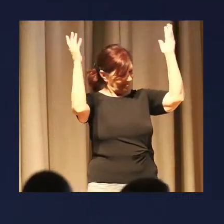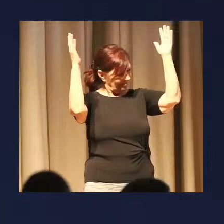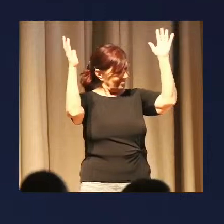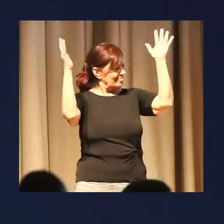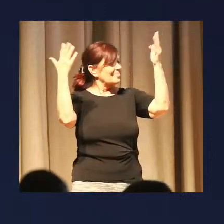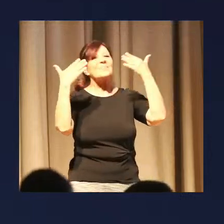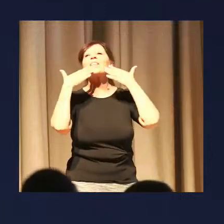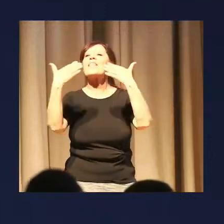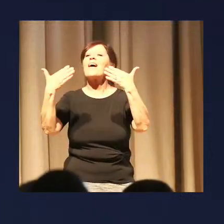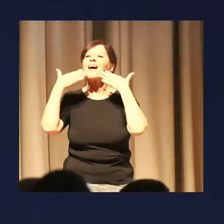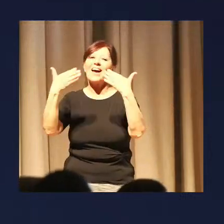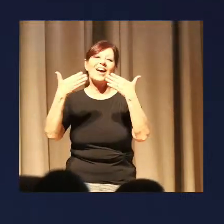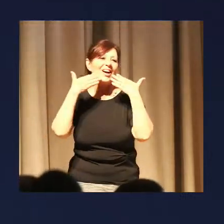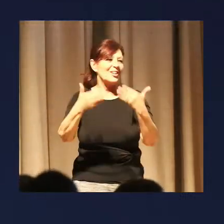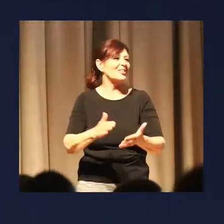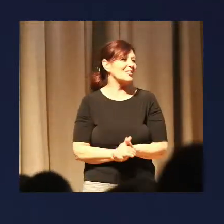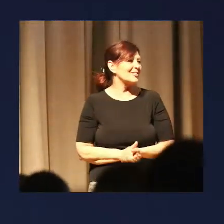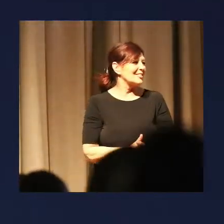Thank you.